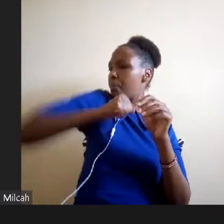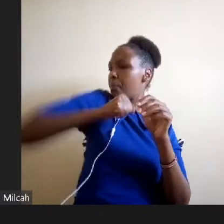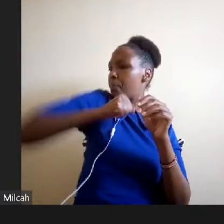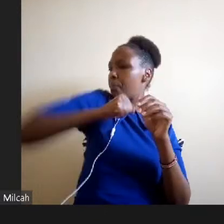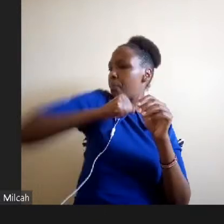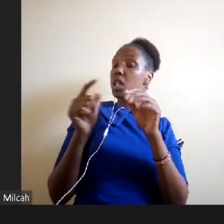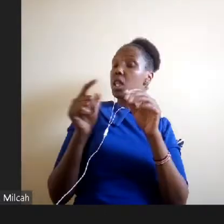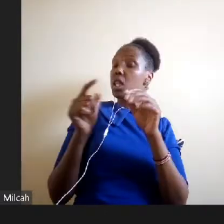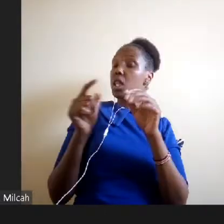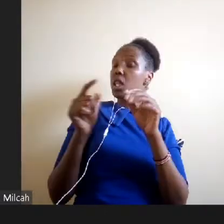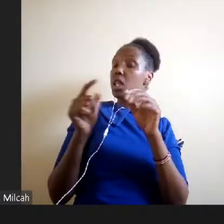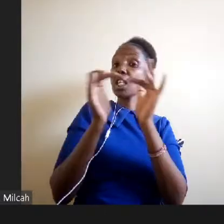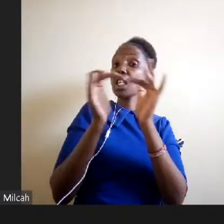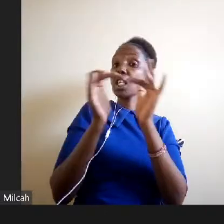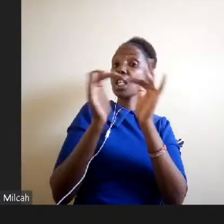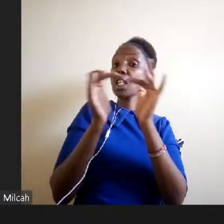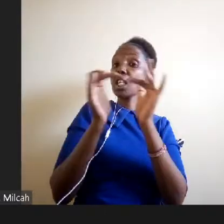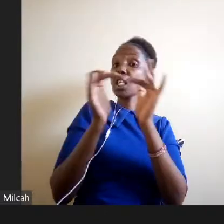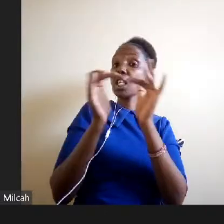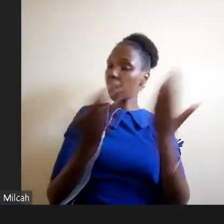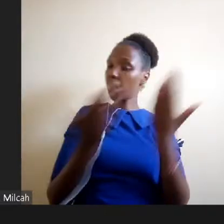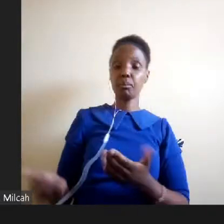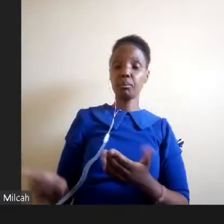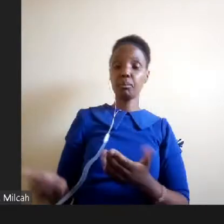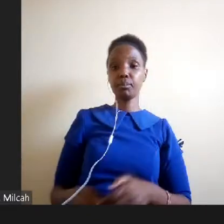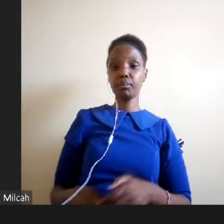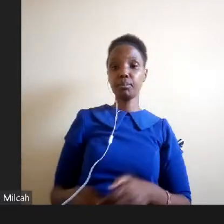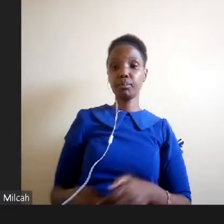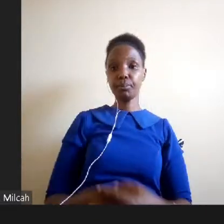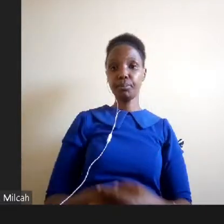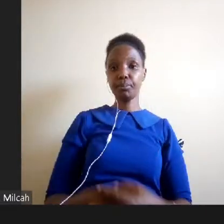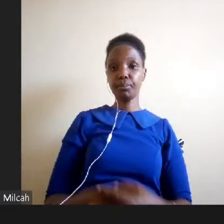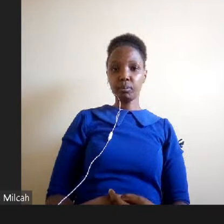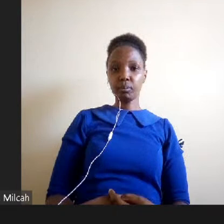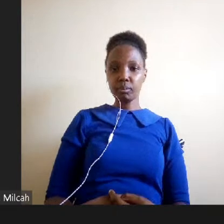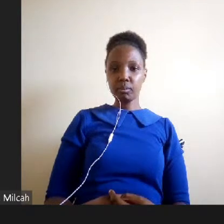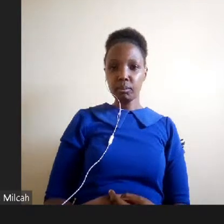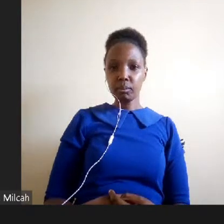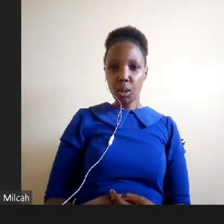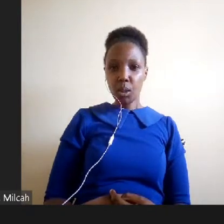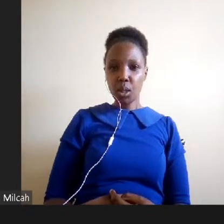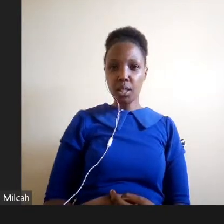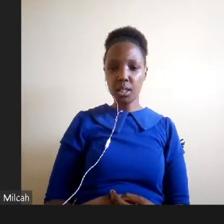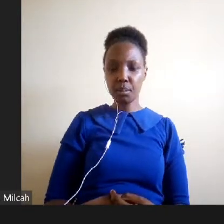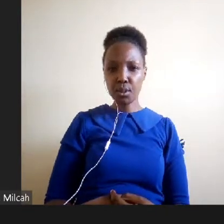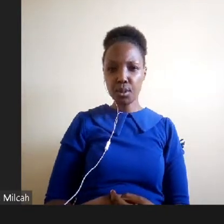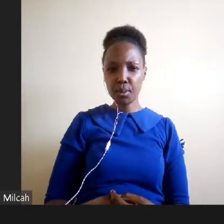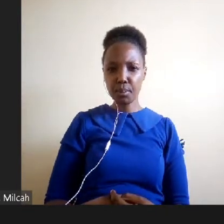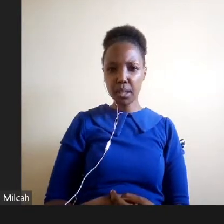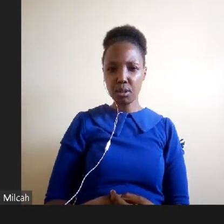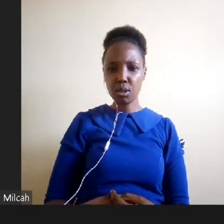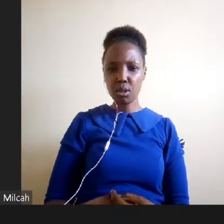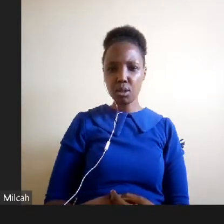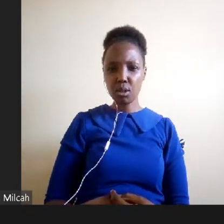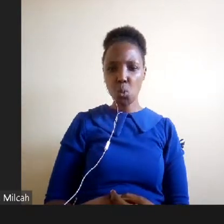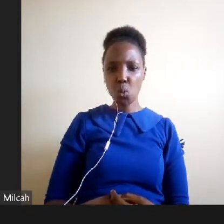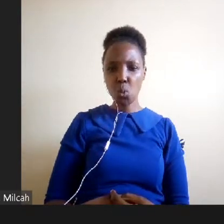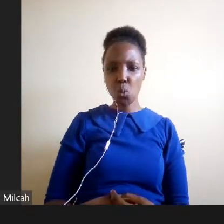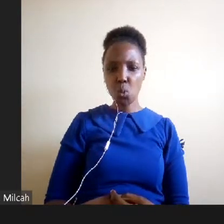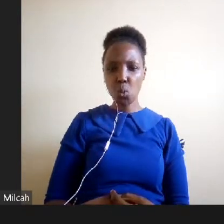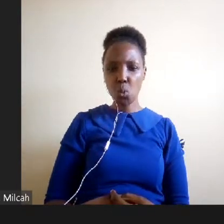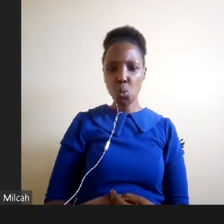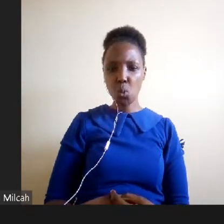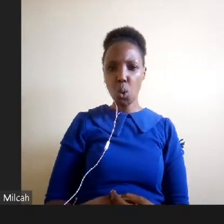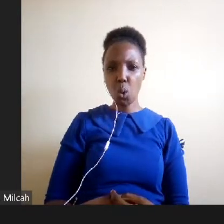welcome to this second session, and we'll go straight into asking you a very, very fundamental question. What is the most popular